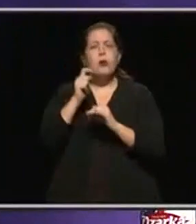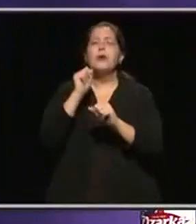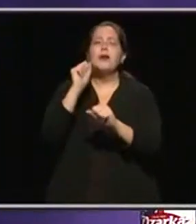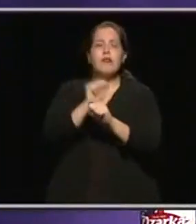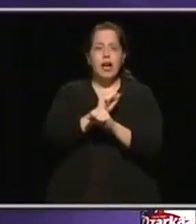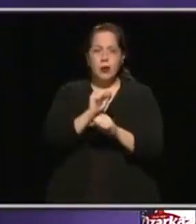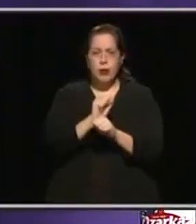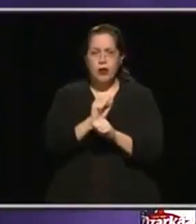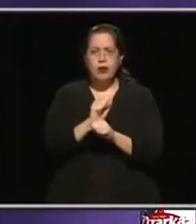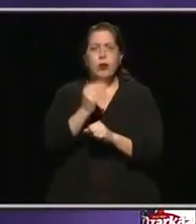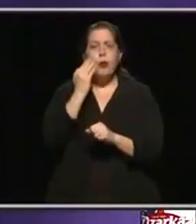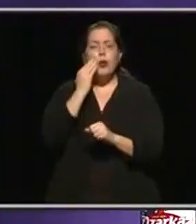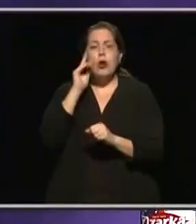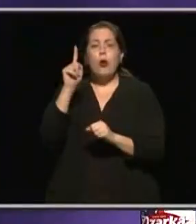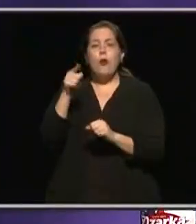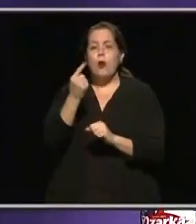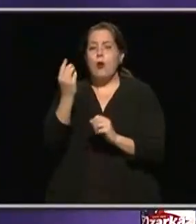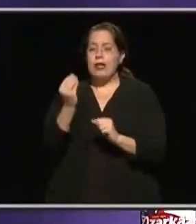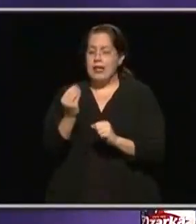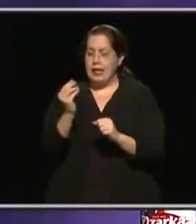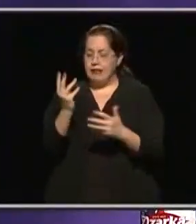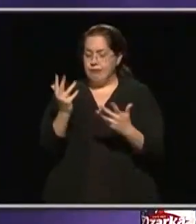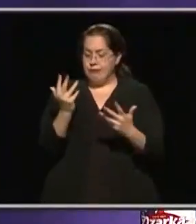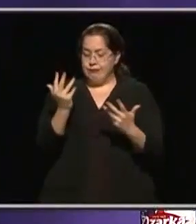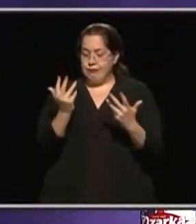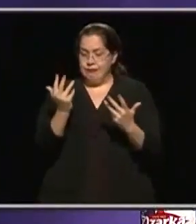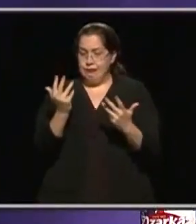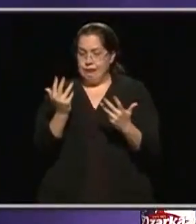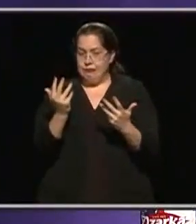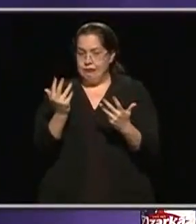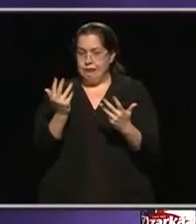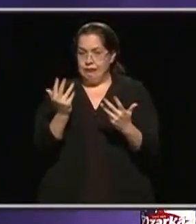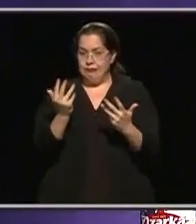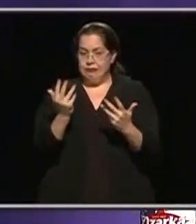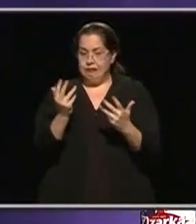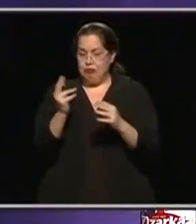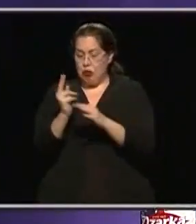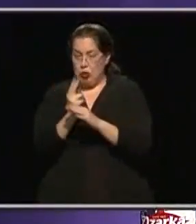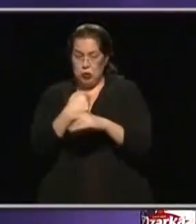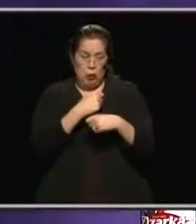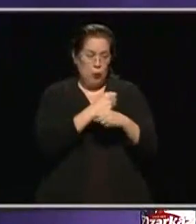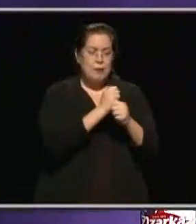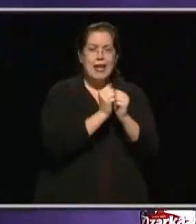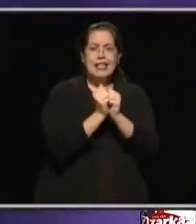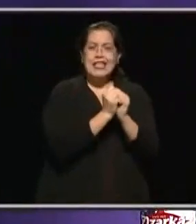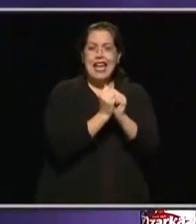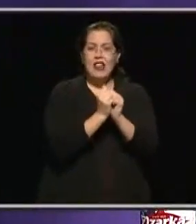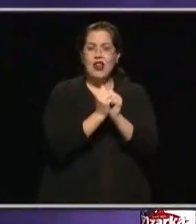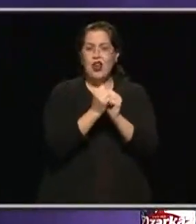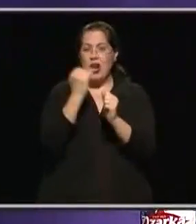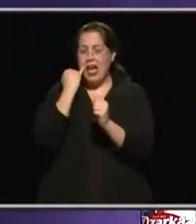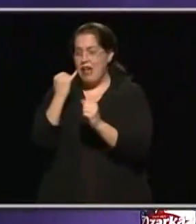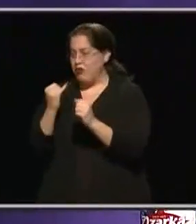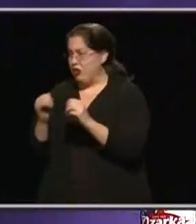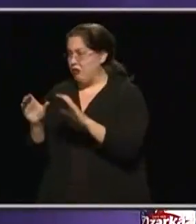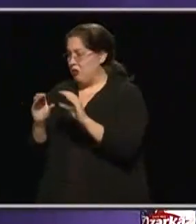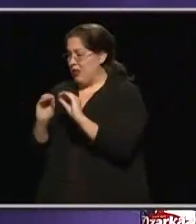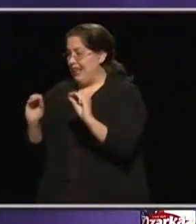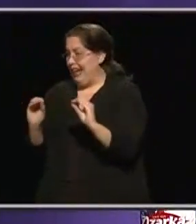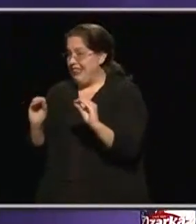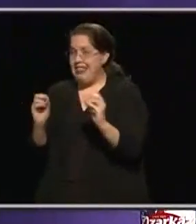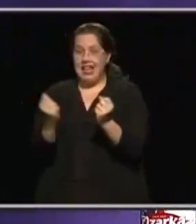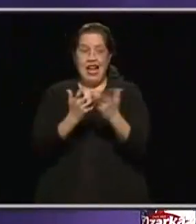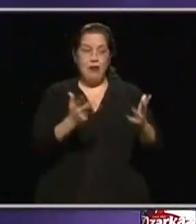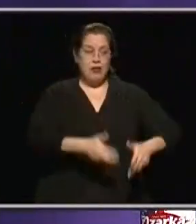that we only can consume what we produce jointly, and when you're not producing anything, that means everything goes